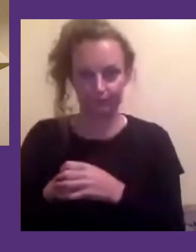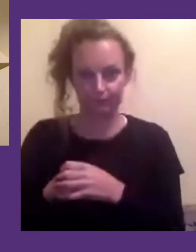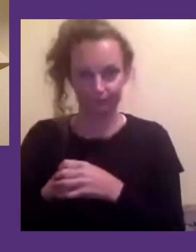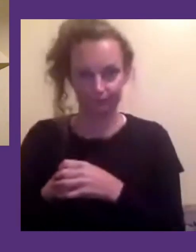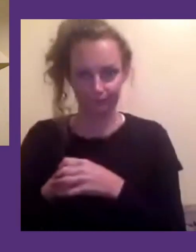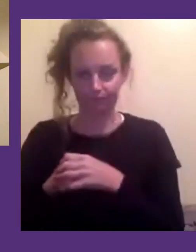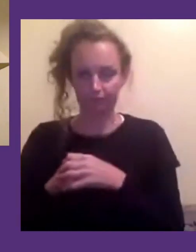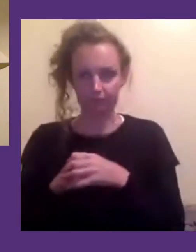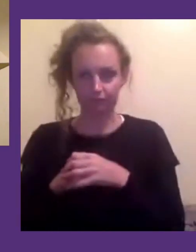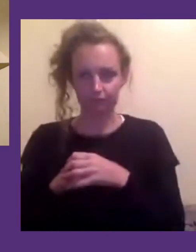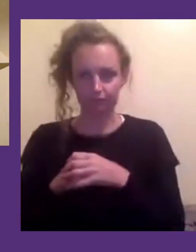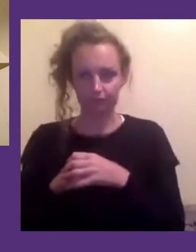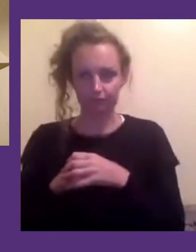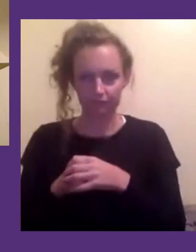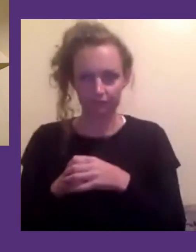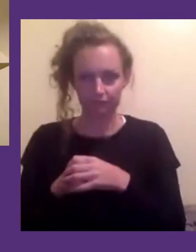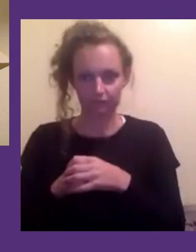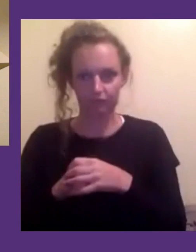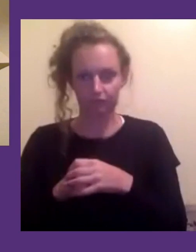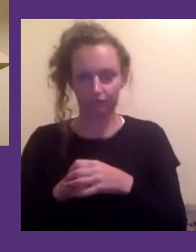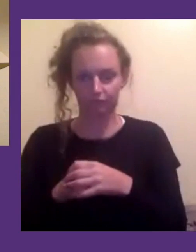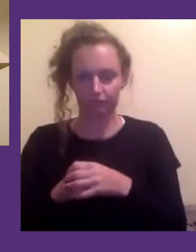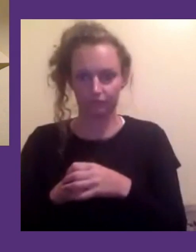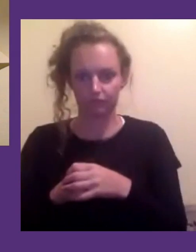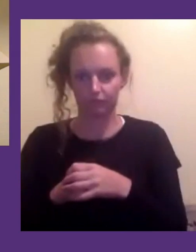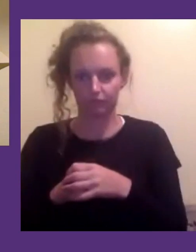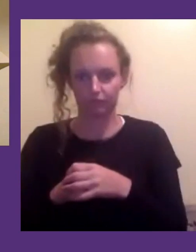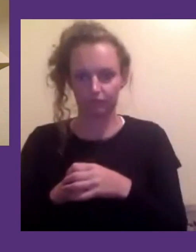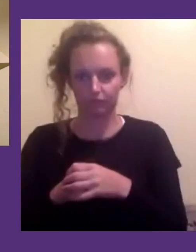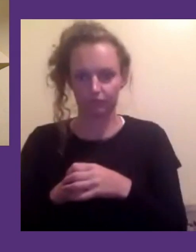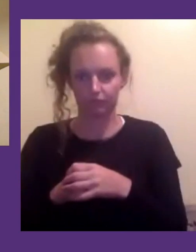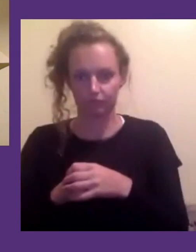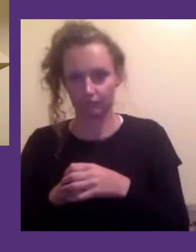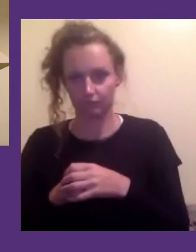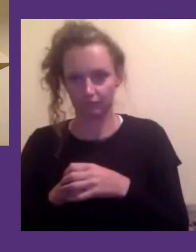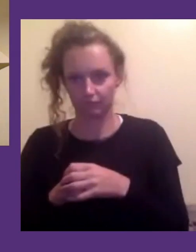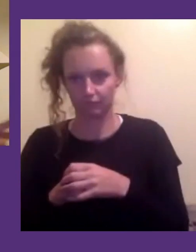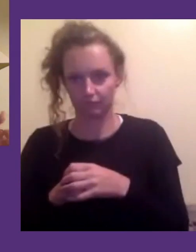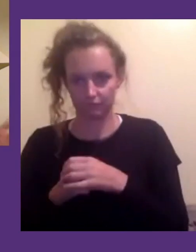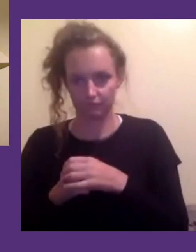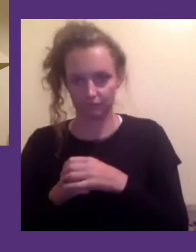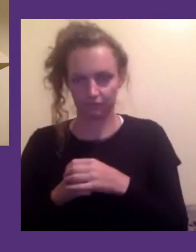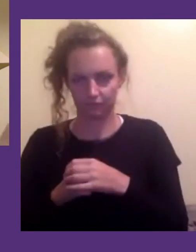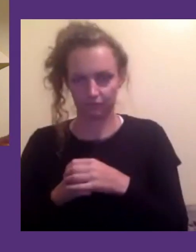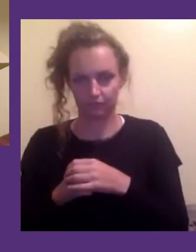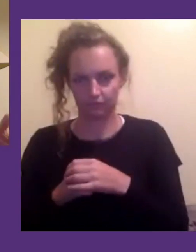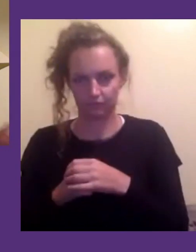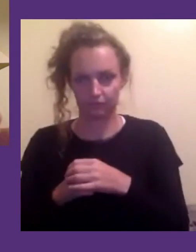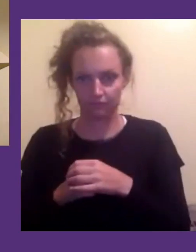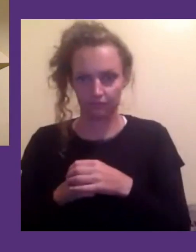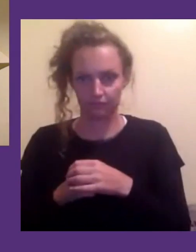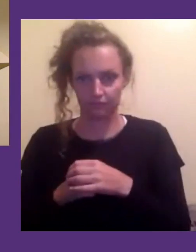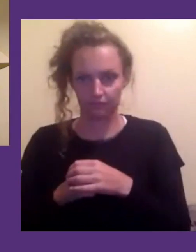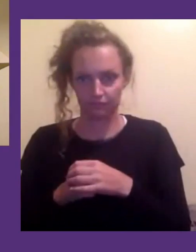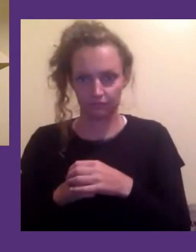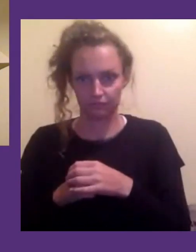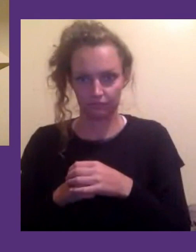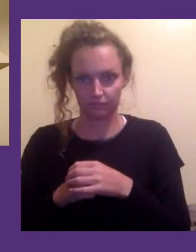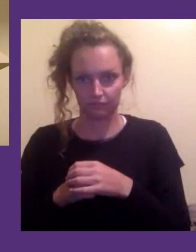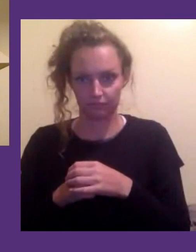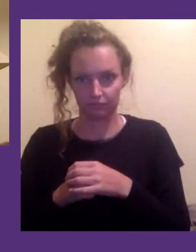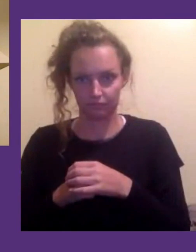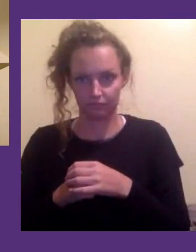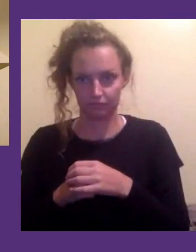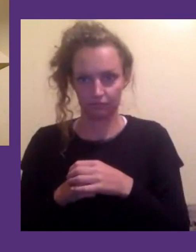still stay a mermaid and the prince learns to love